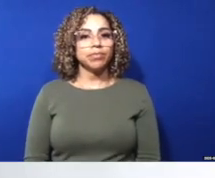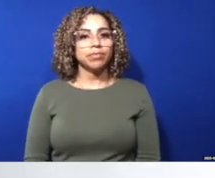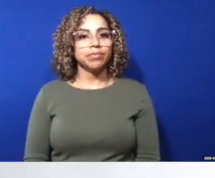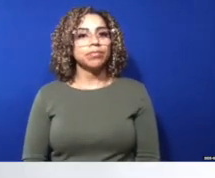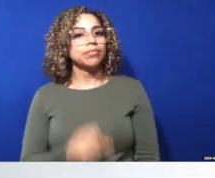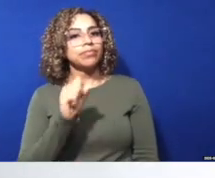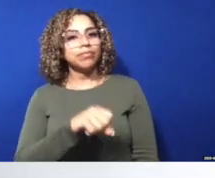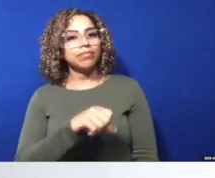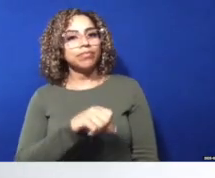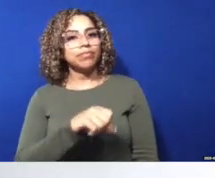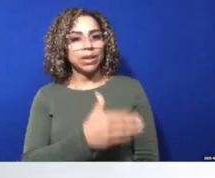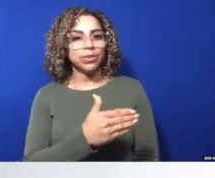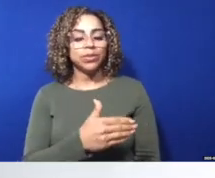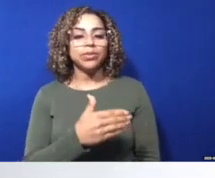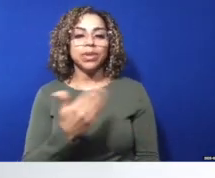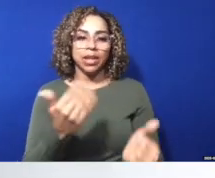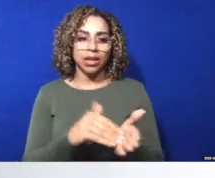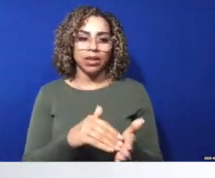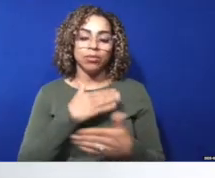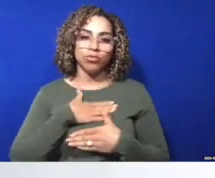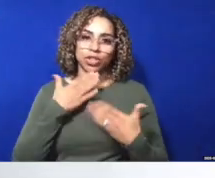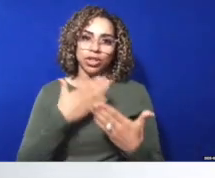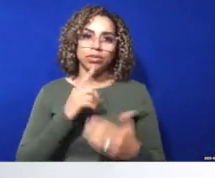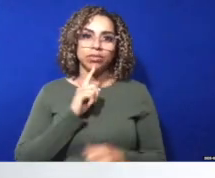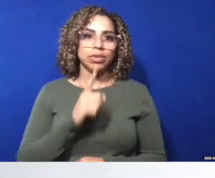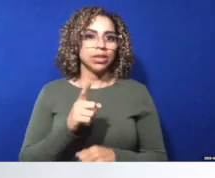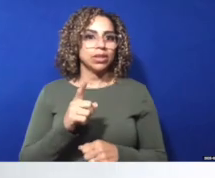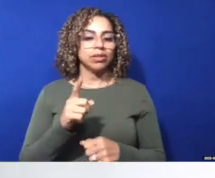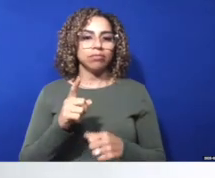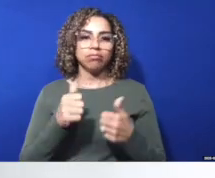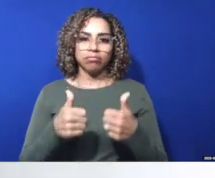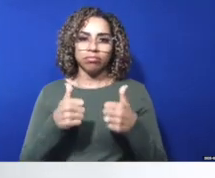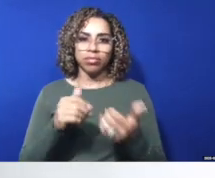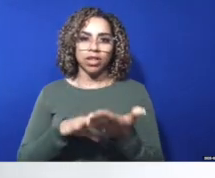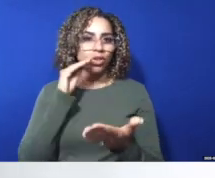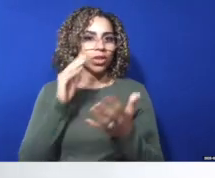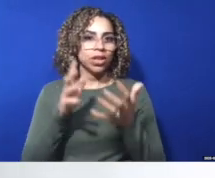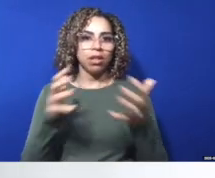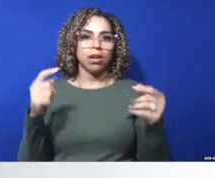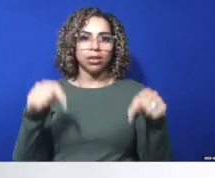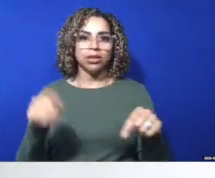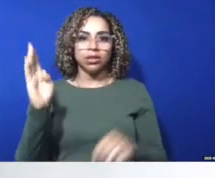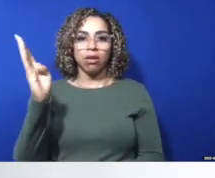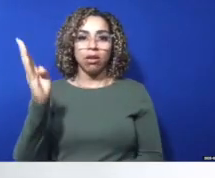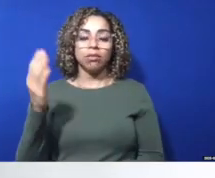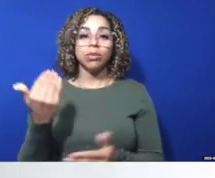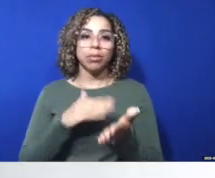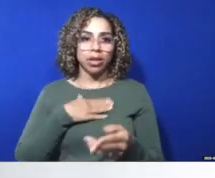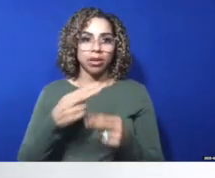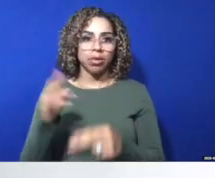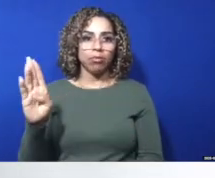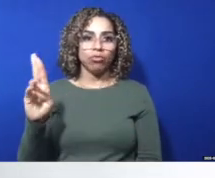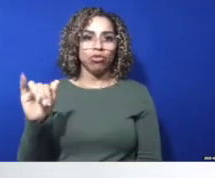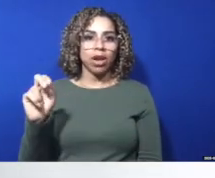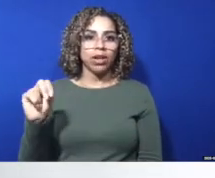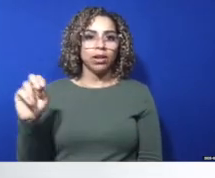Yes, thank you again. I appreciate it. This is a great informative talk. Again, Brian Yepes with the Hopland Band of